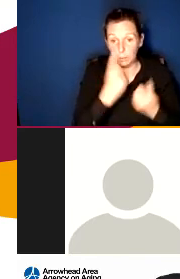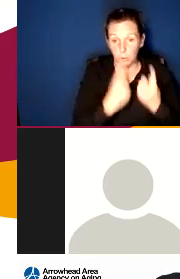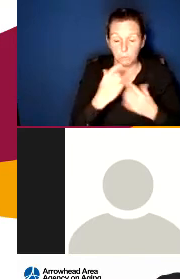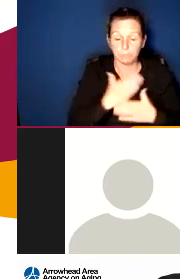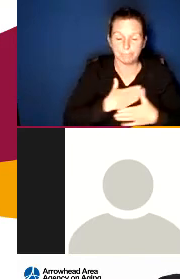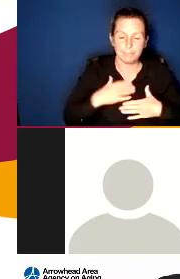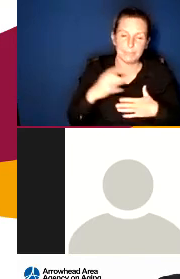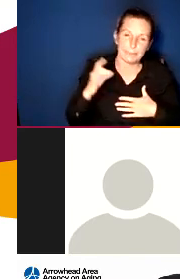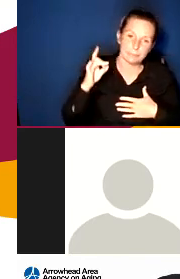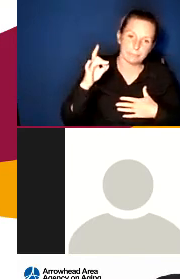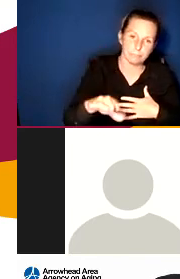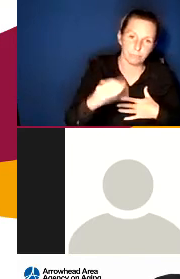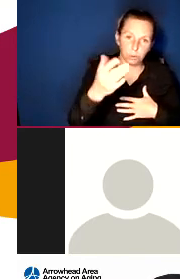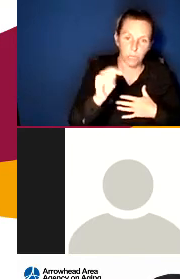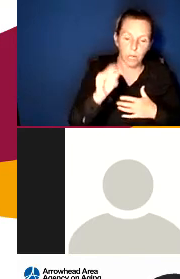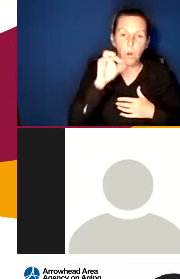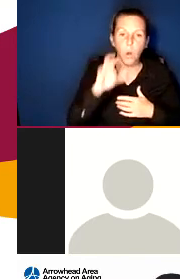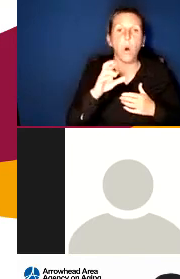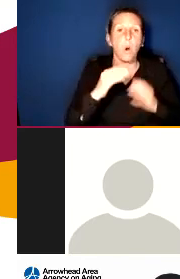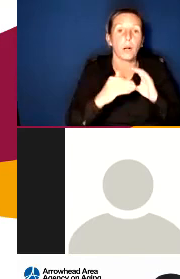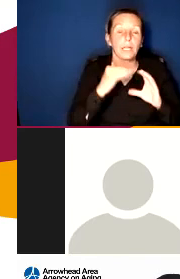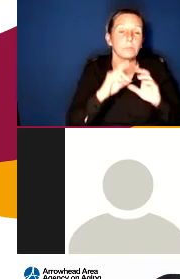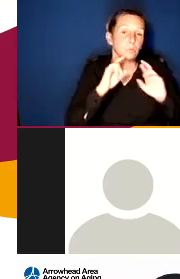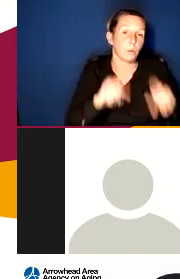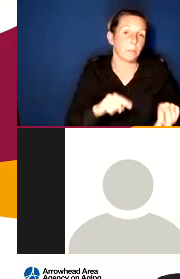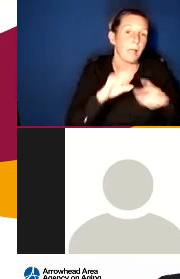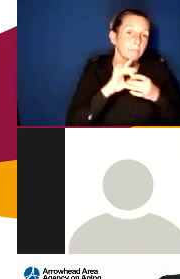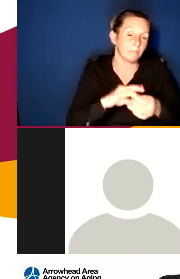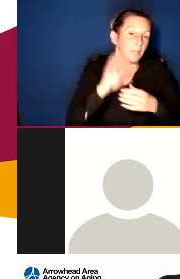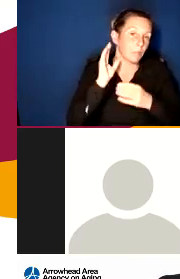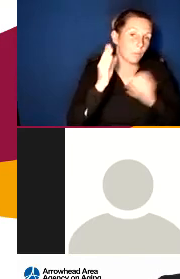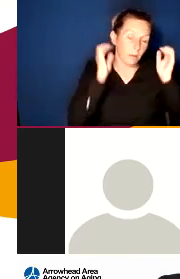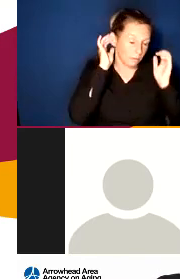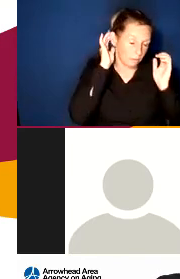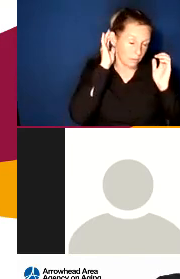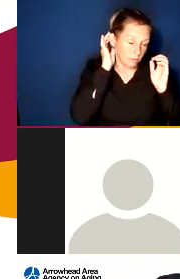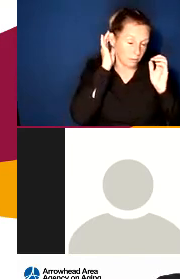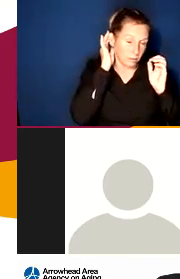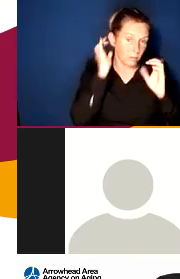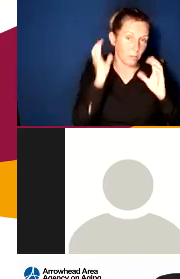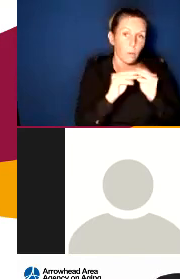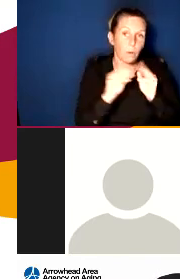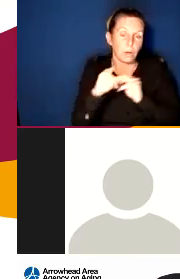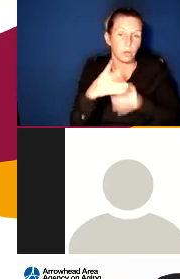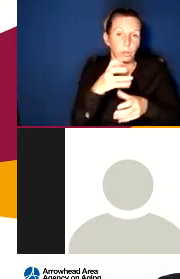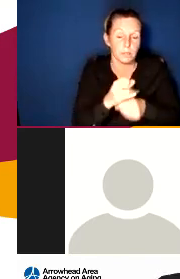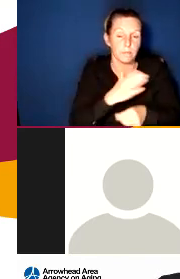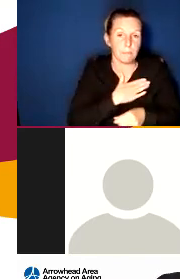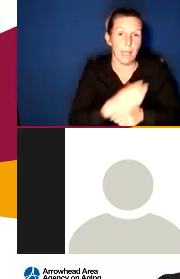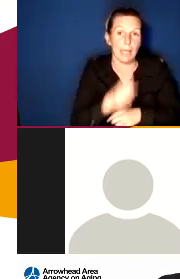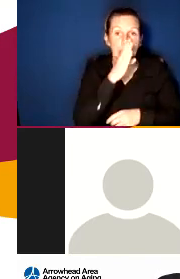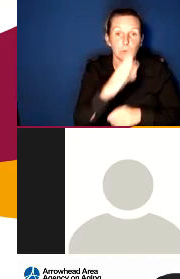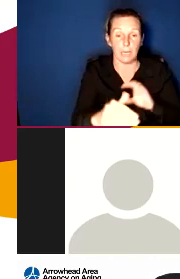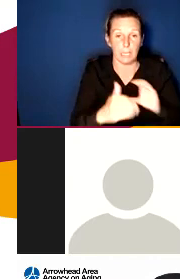there or reply to the emails about the webinar that you got. That is my direct email, and I will connect